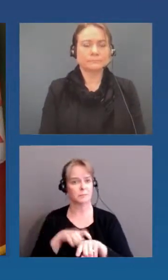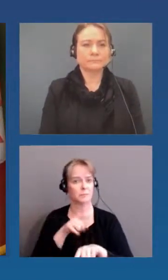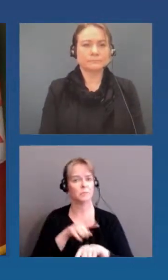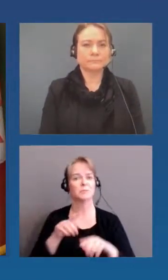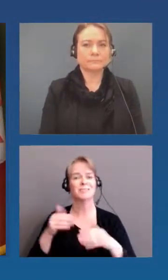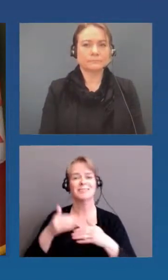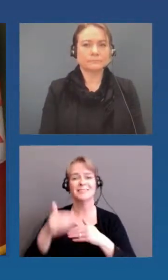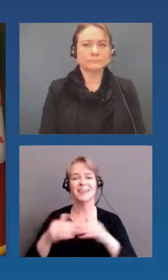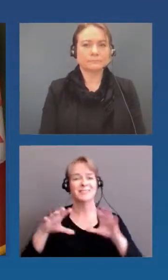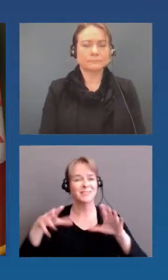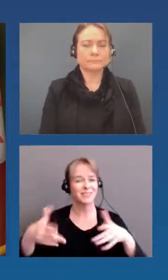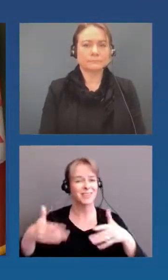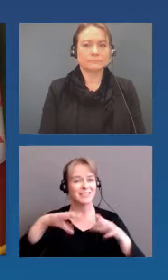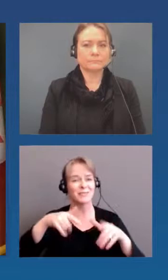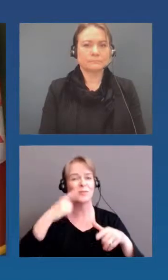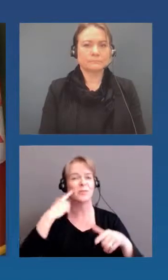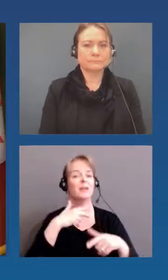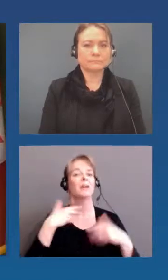patient healthcare workers,